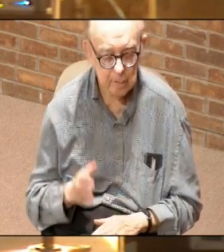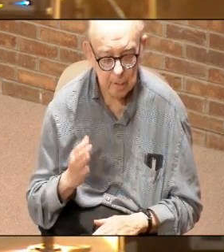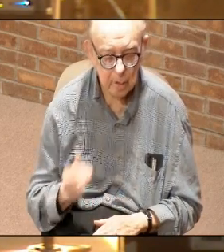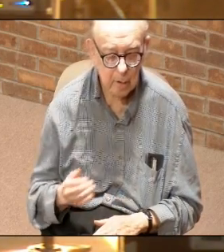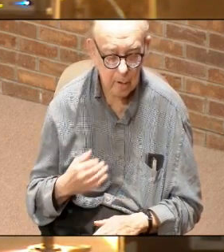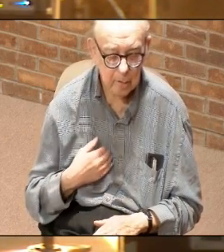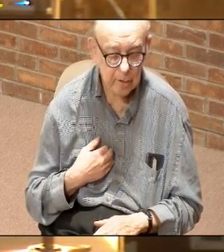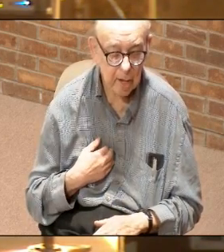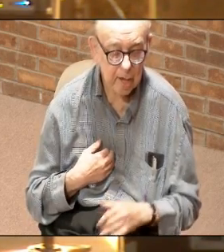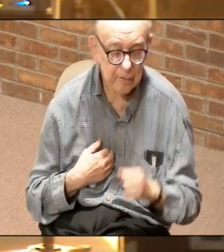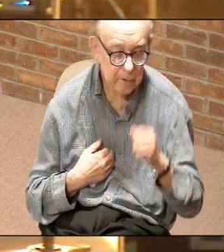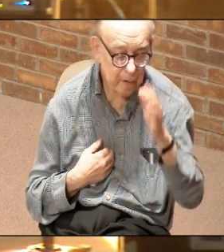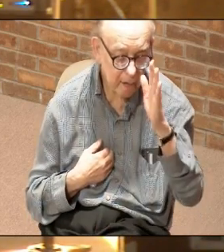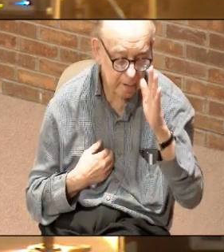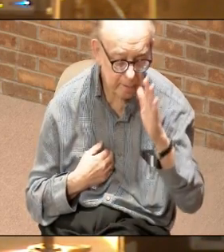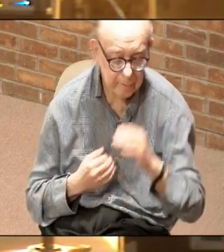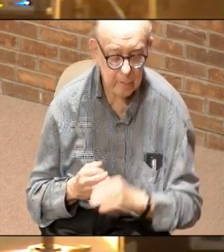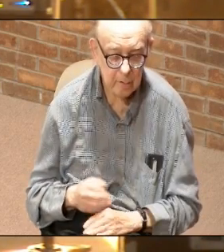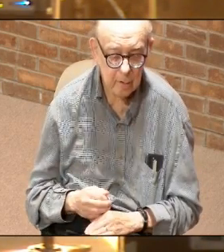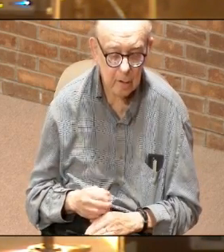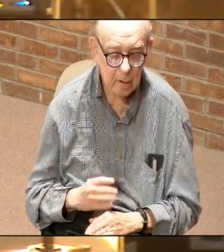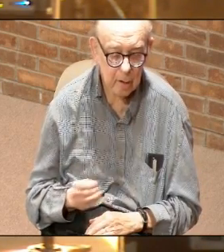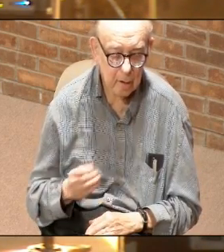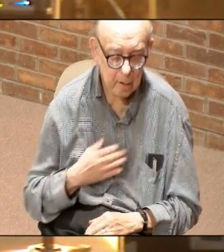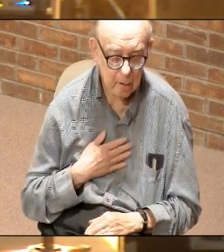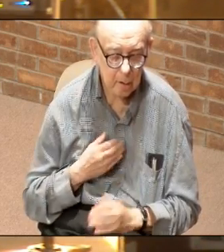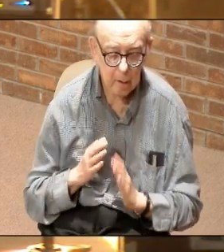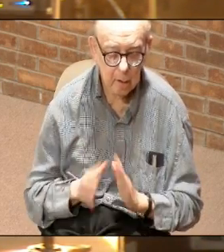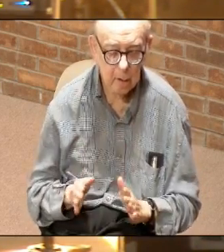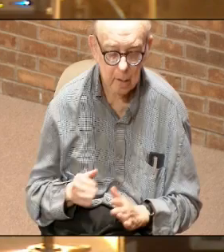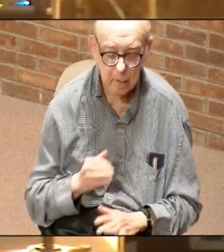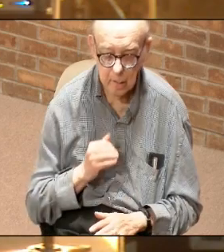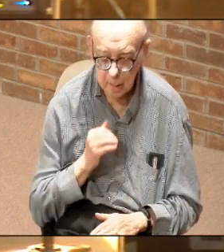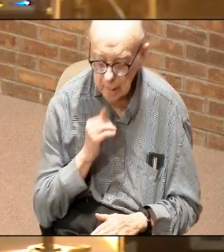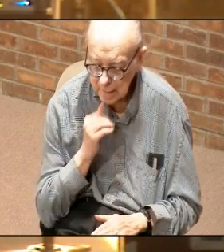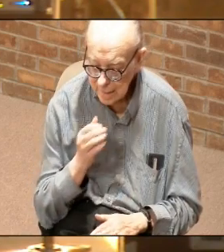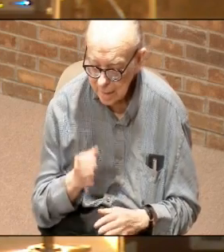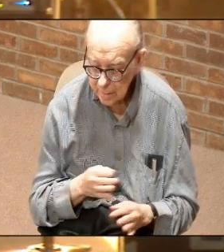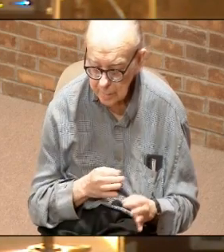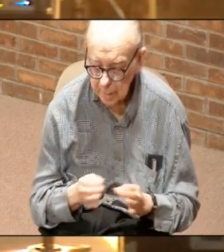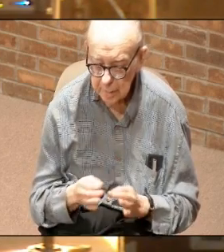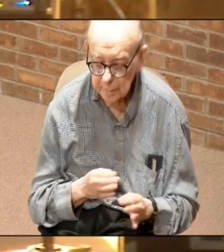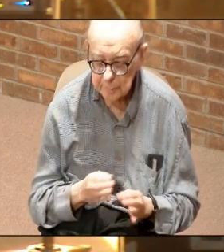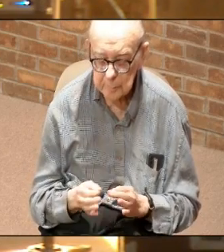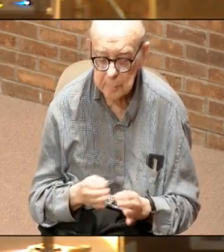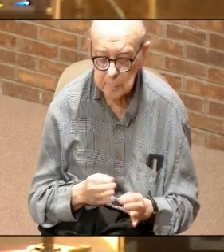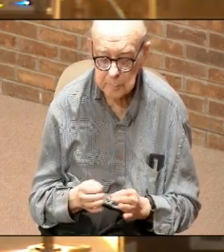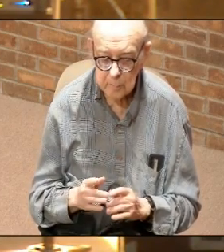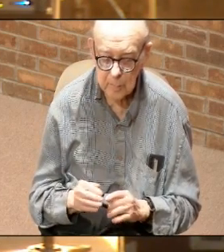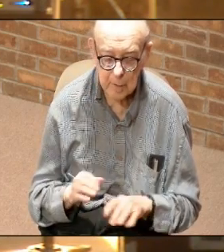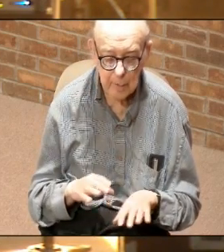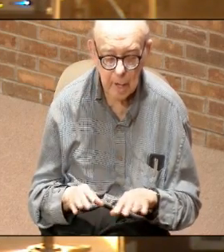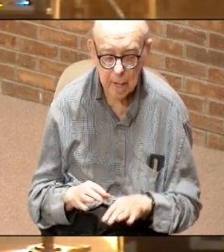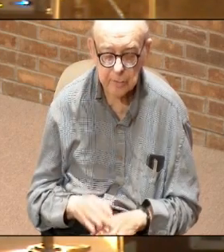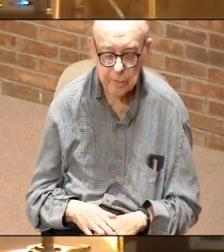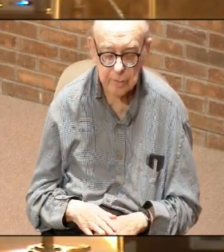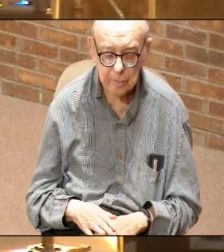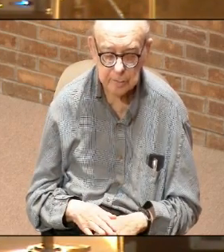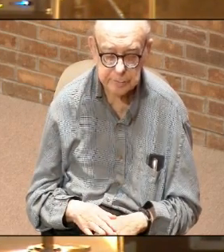because I have God. And my peace is not defined by